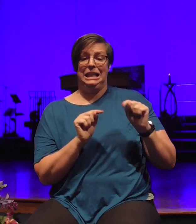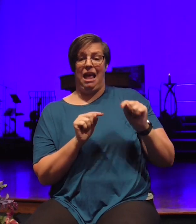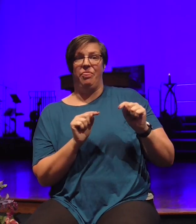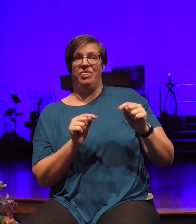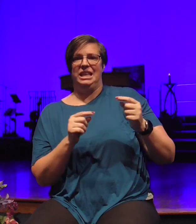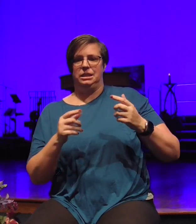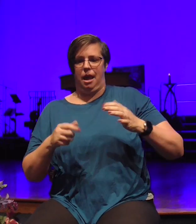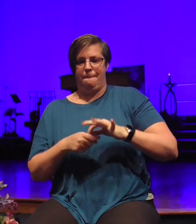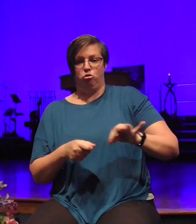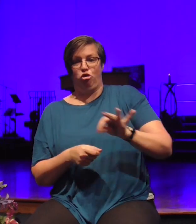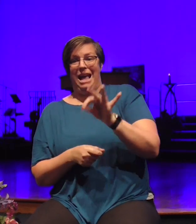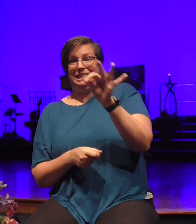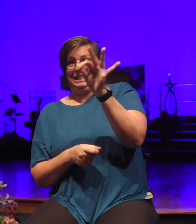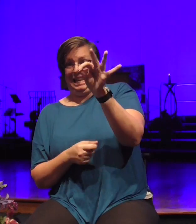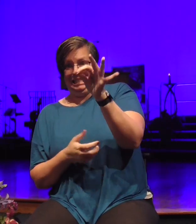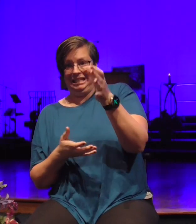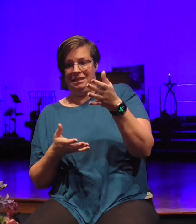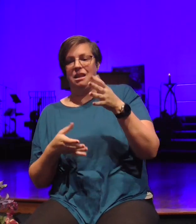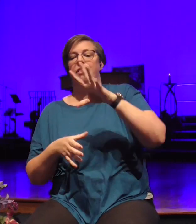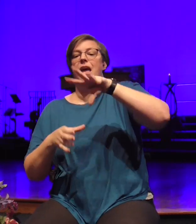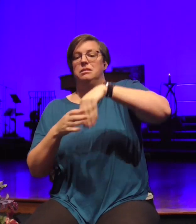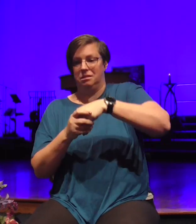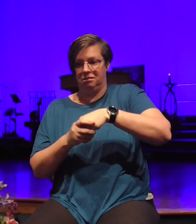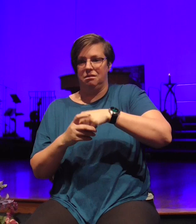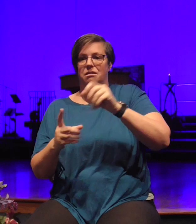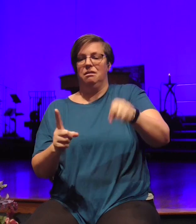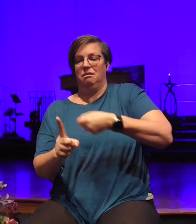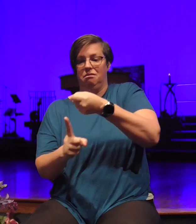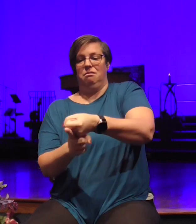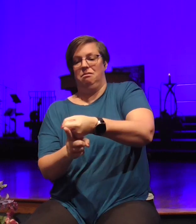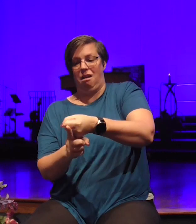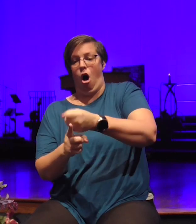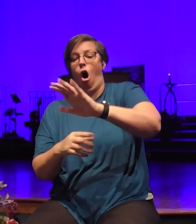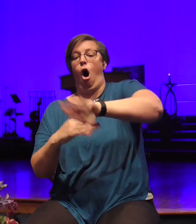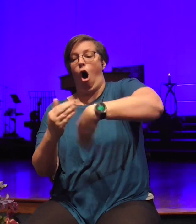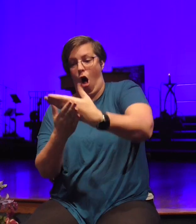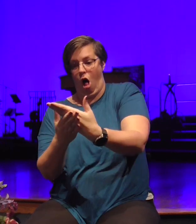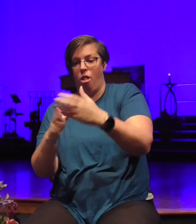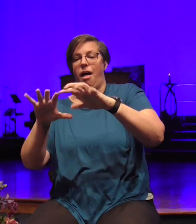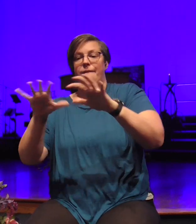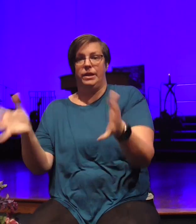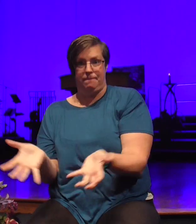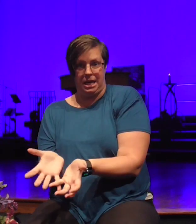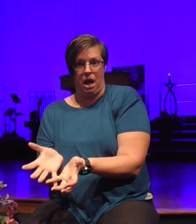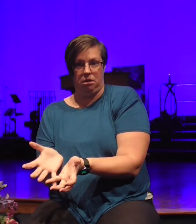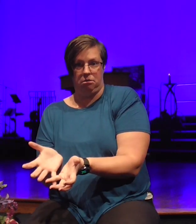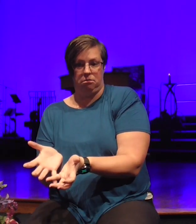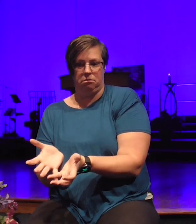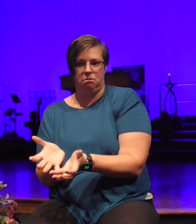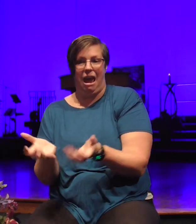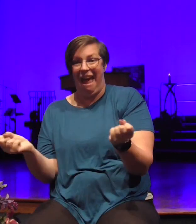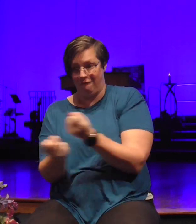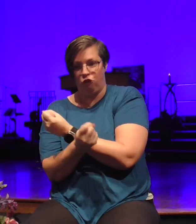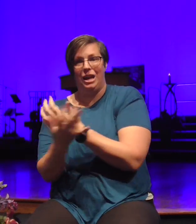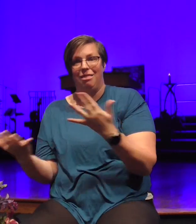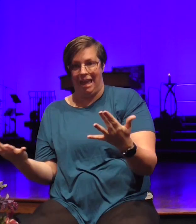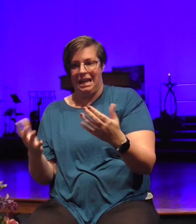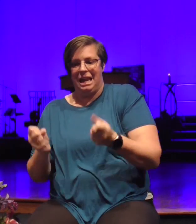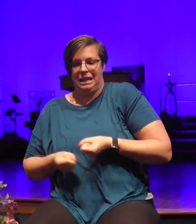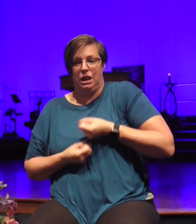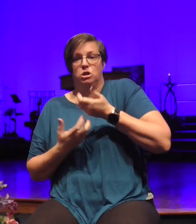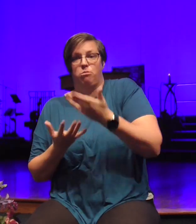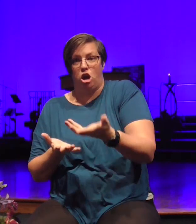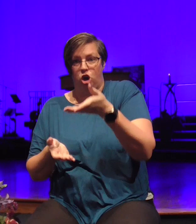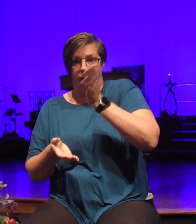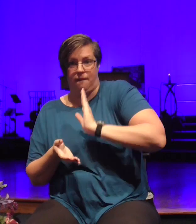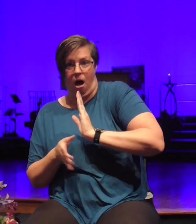all creation, including all beings everywhere. Each one of us is an expression of God. We also understand that each